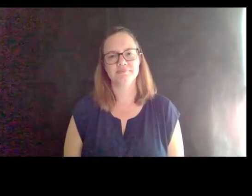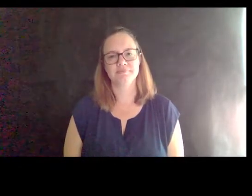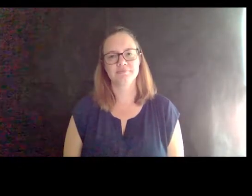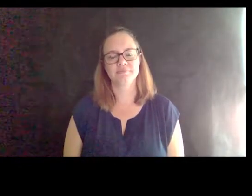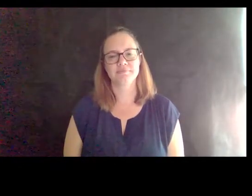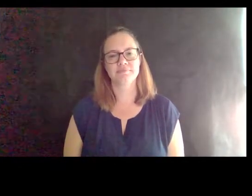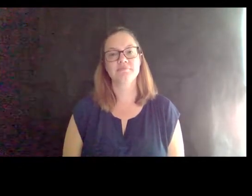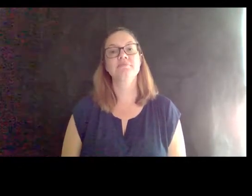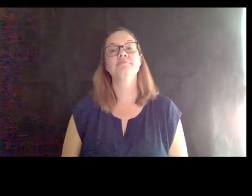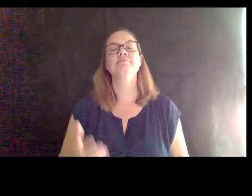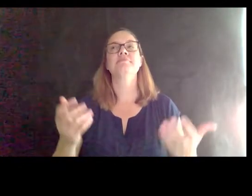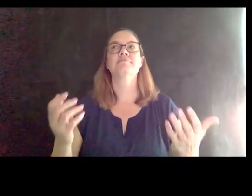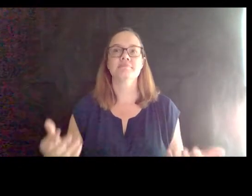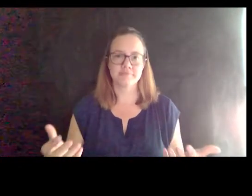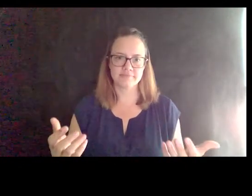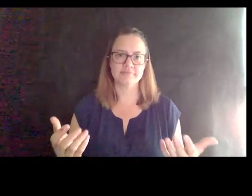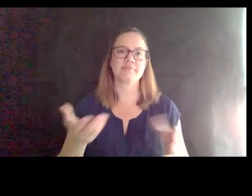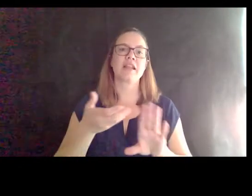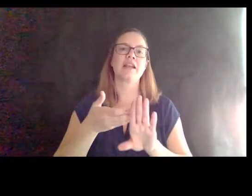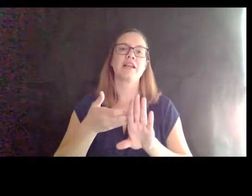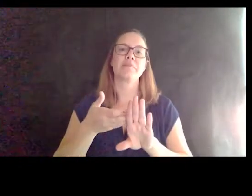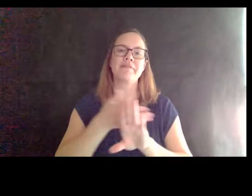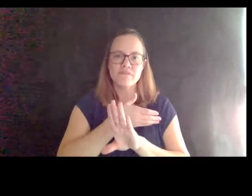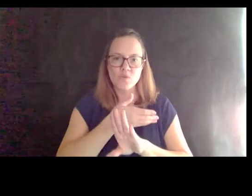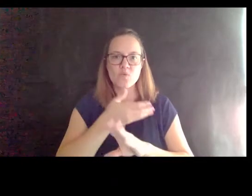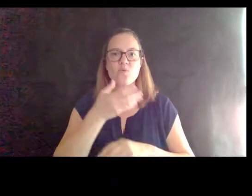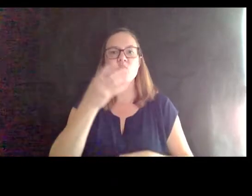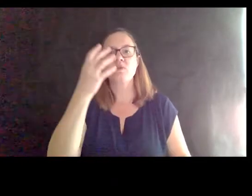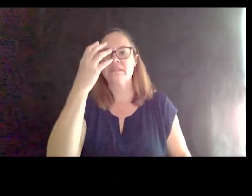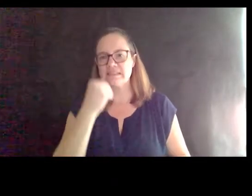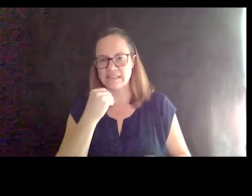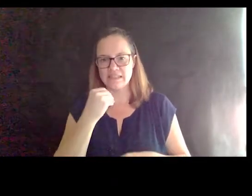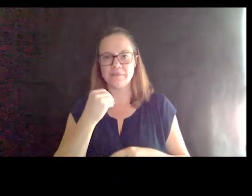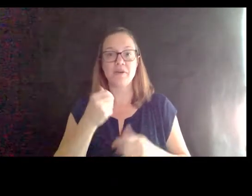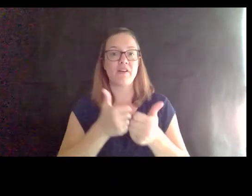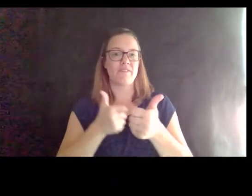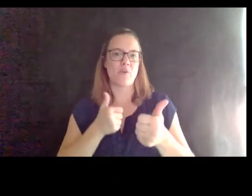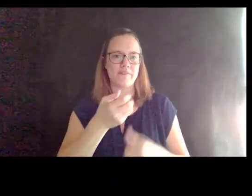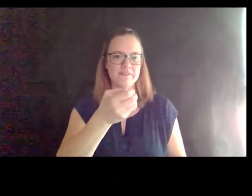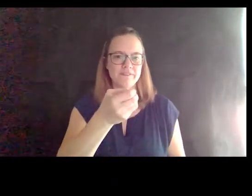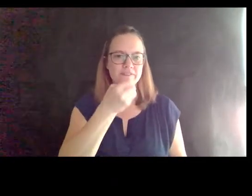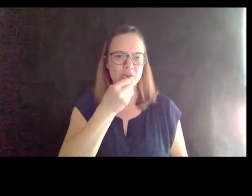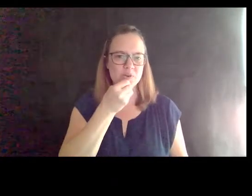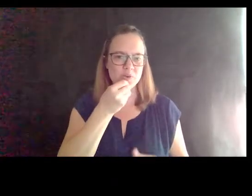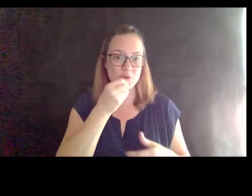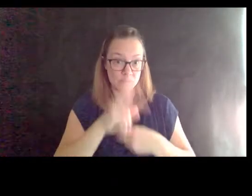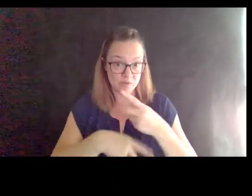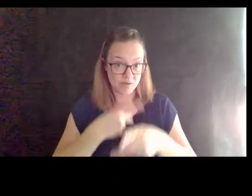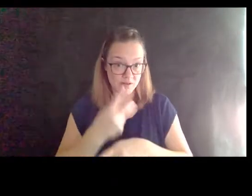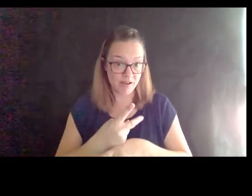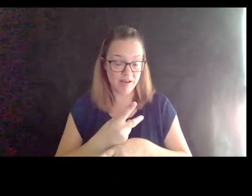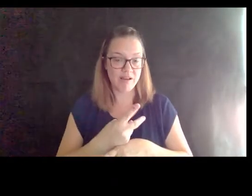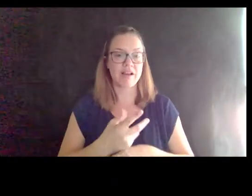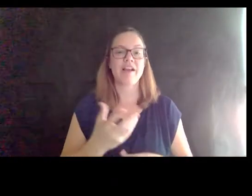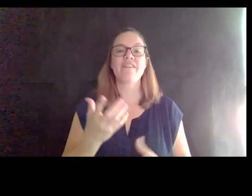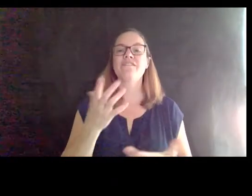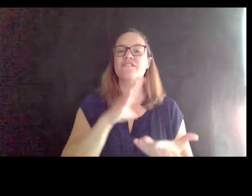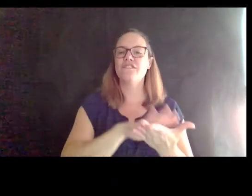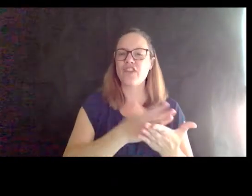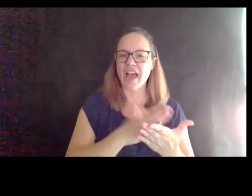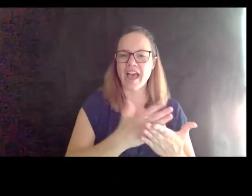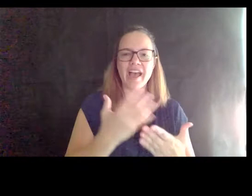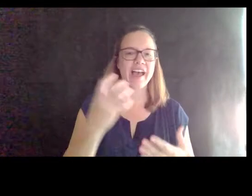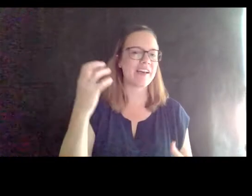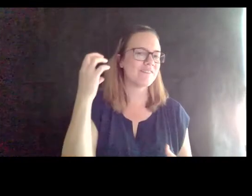So, steering clear of foods that can be disruptive at night before sleep. Heavy or rich foods, fatty or